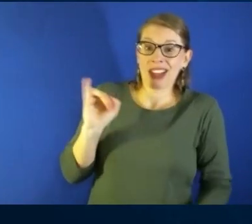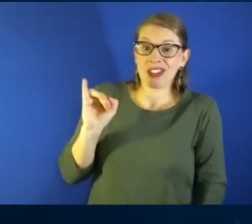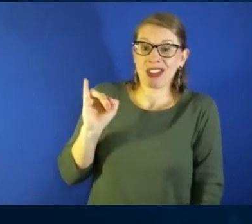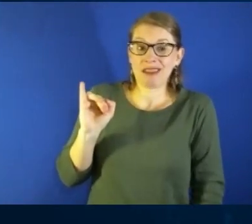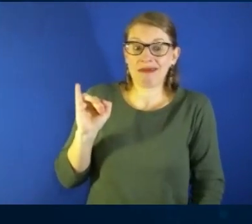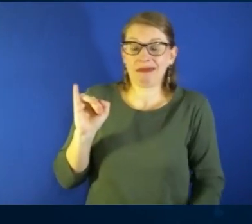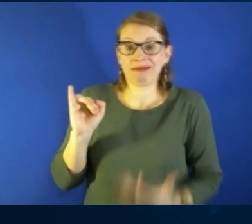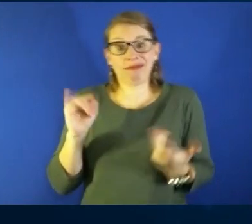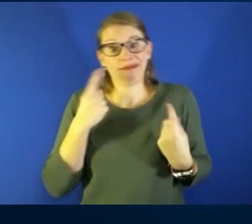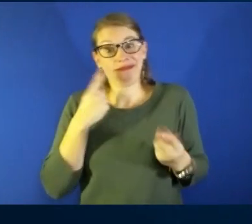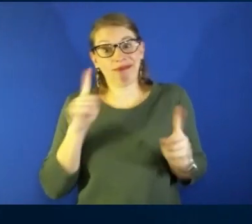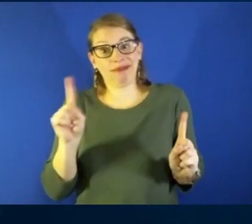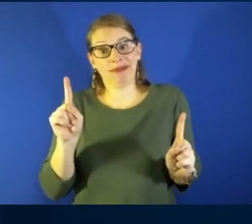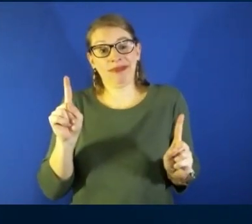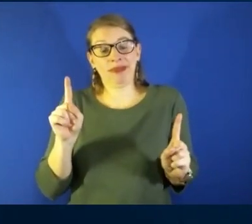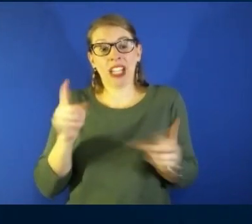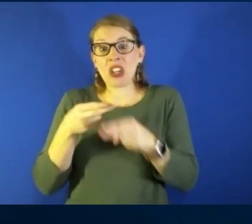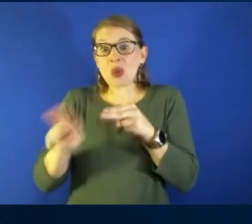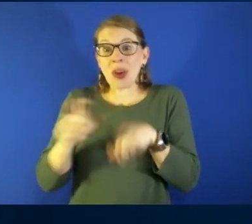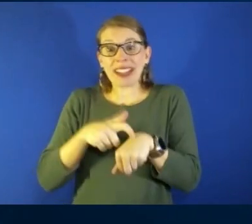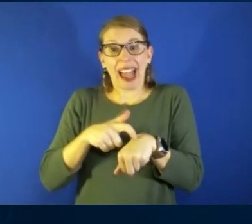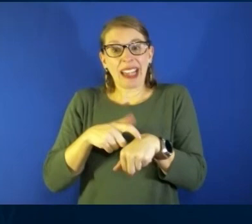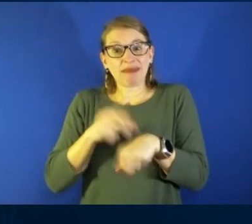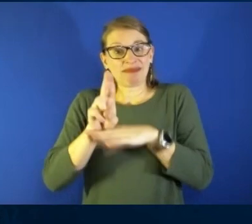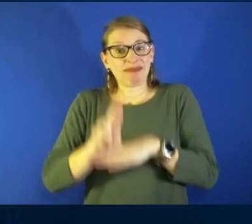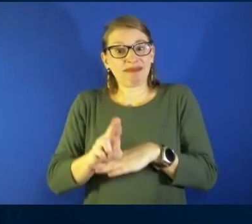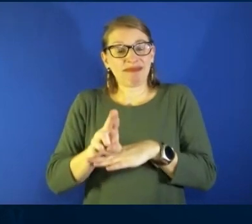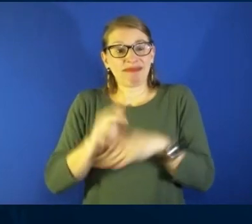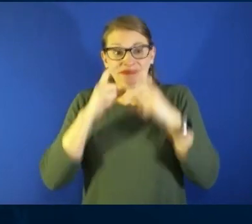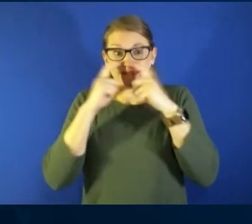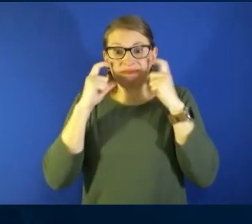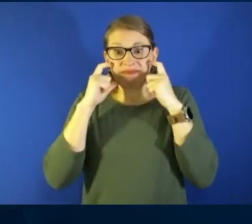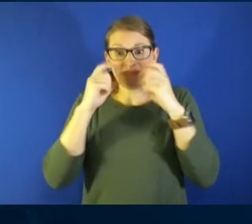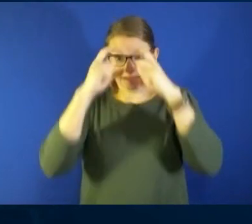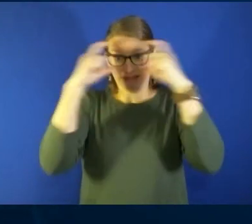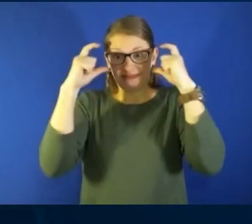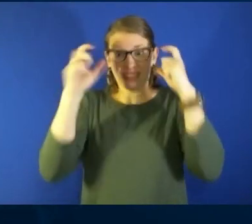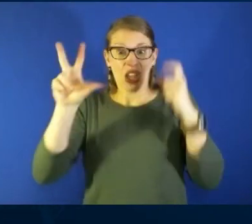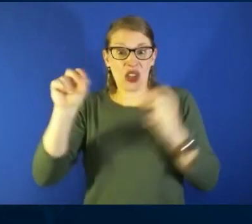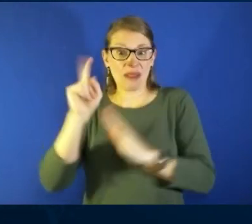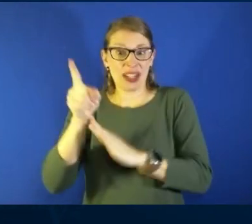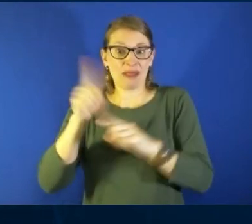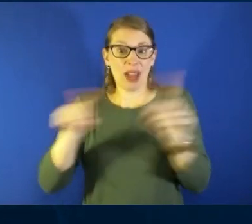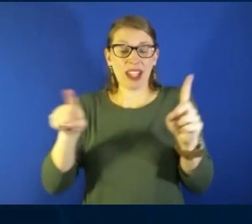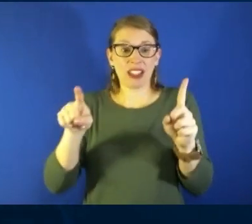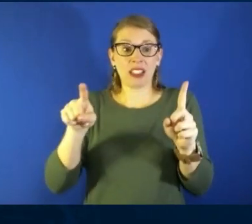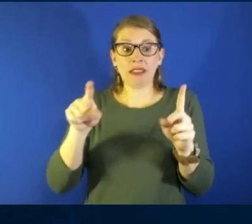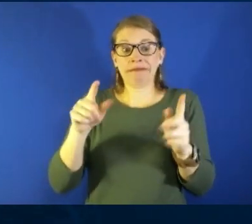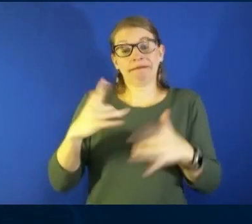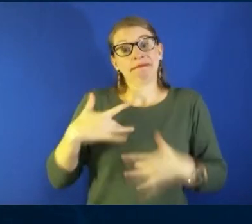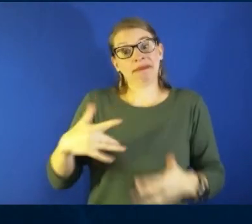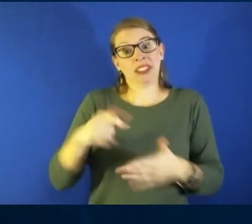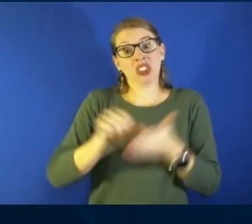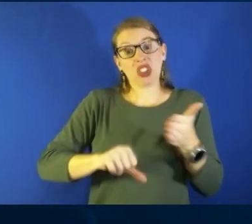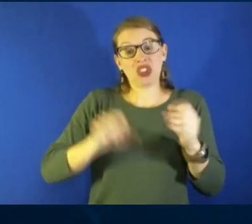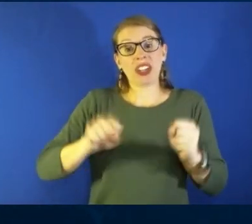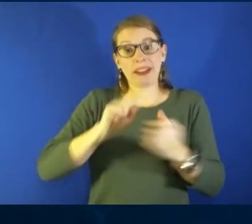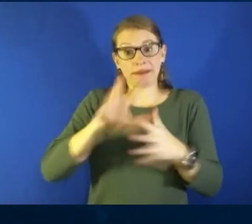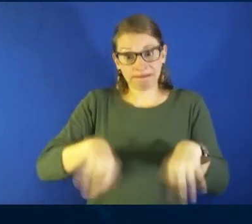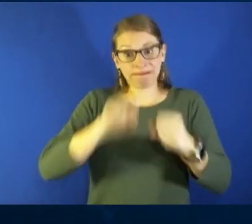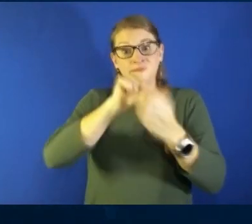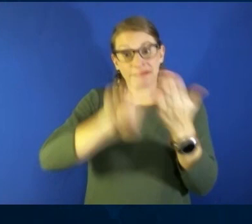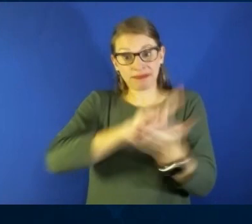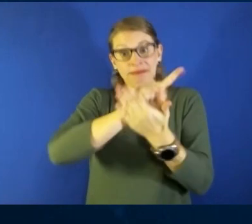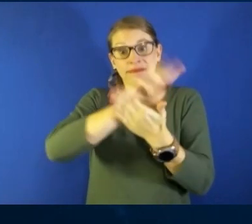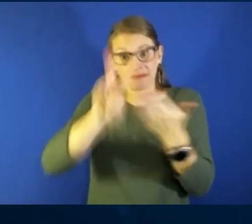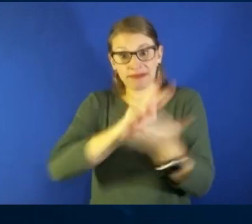here they're doing it for a very short amount of time, Exactly. only about 30 minutes or so. But I mean, these are surgeries that often take hours and hours and hours. That's right. So if they can do it, you can do it. Emily